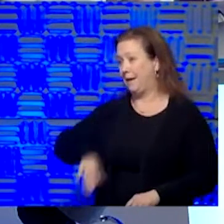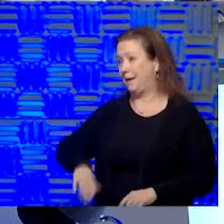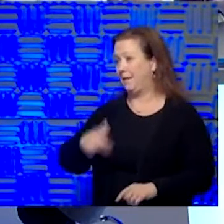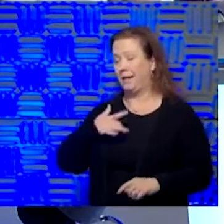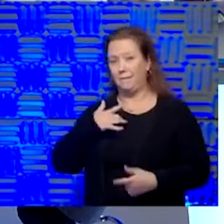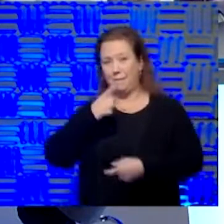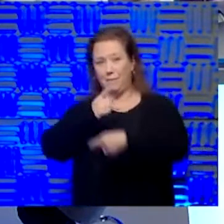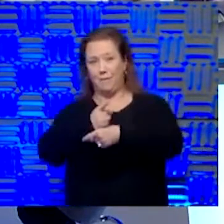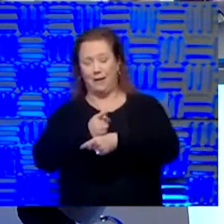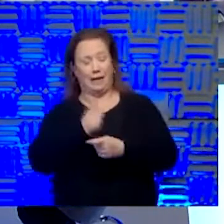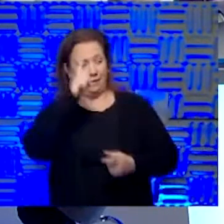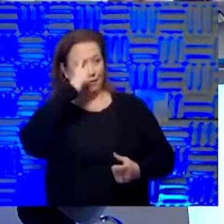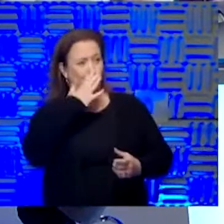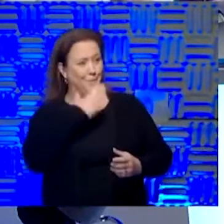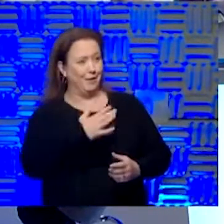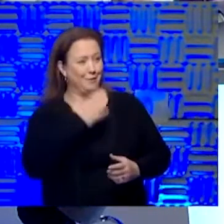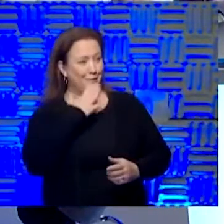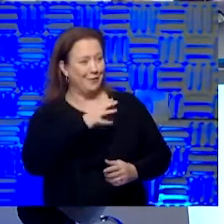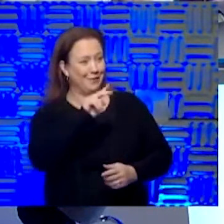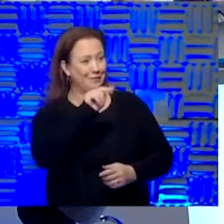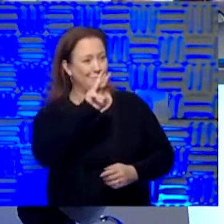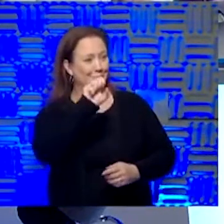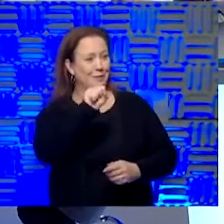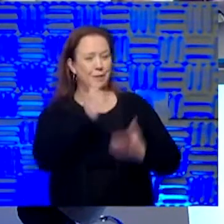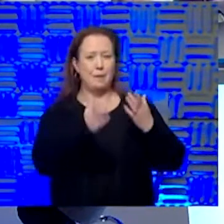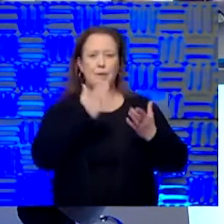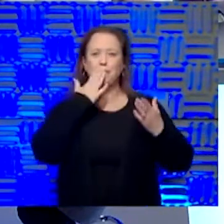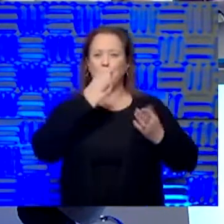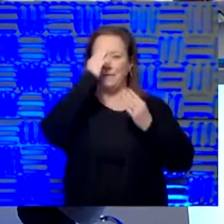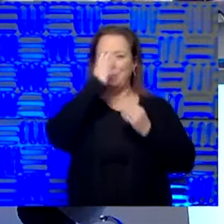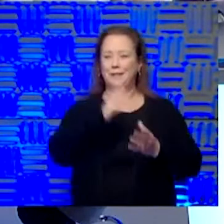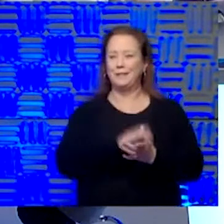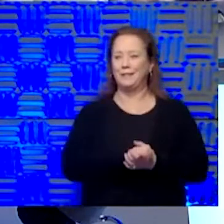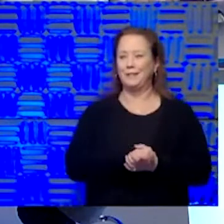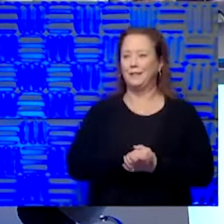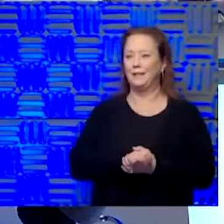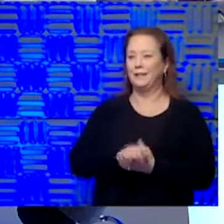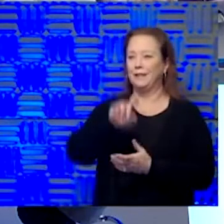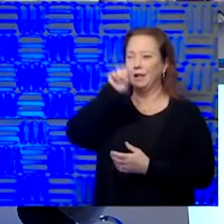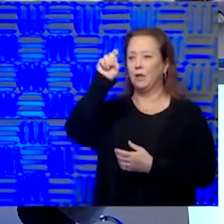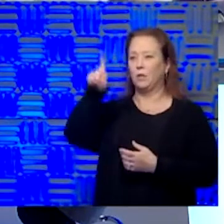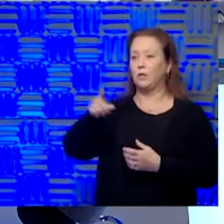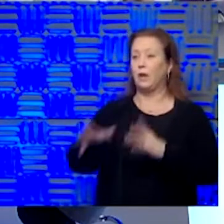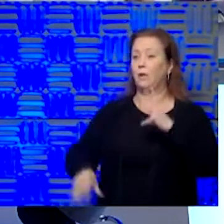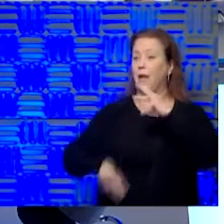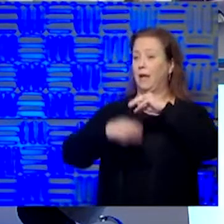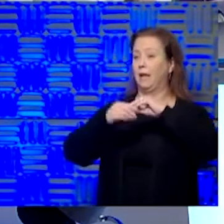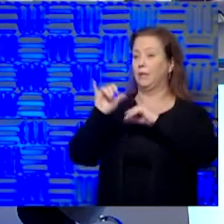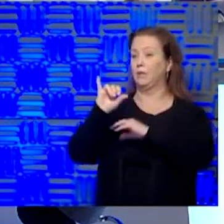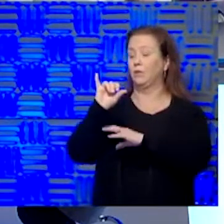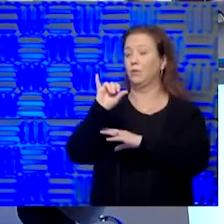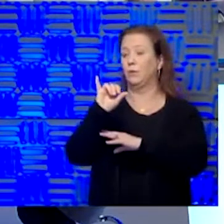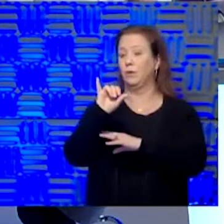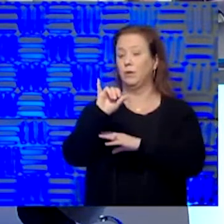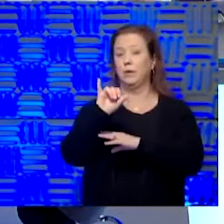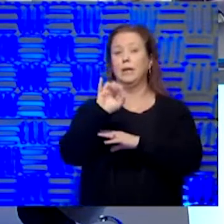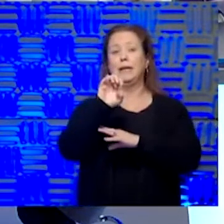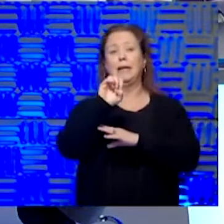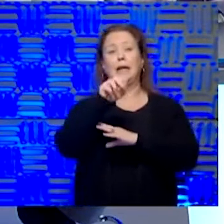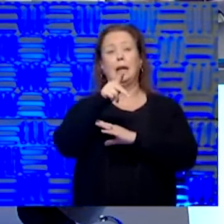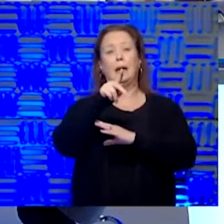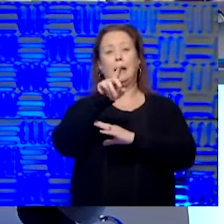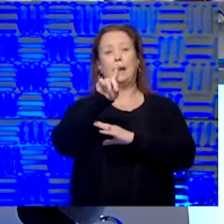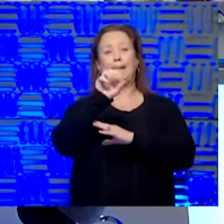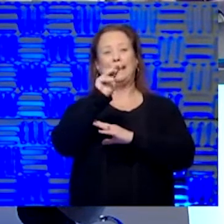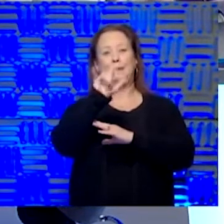been right about it, so it's going to be good. I may have actually given out good information. Well, there's questions I'd like to add too. The epidemiology of